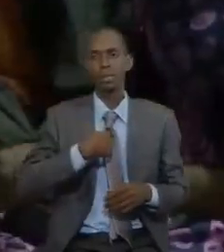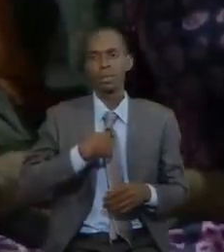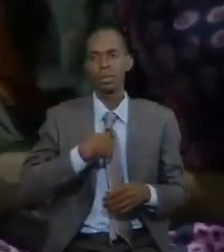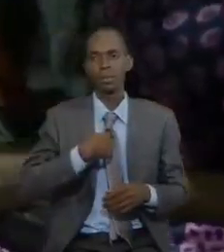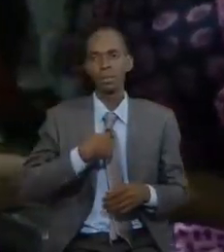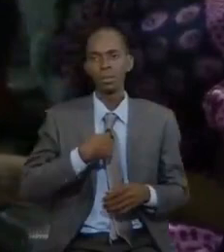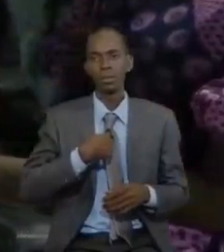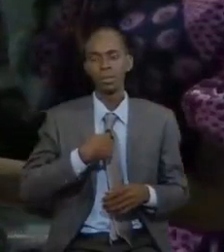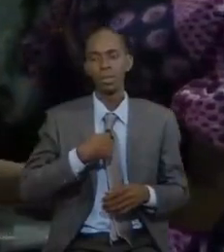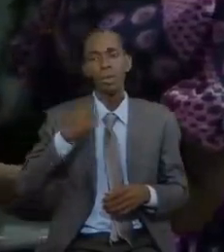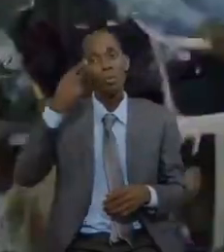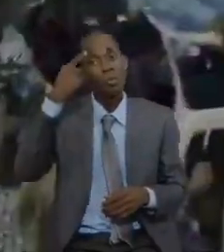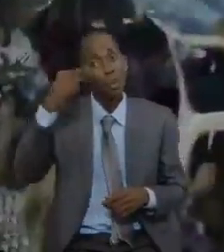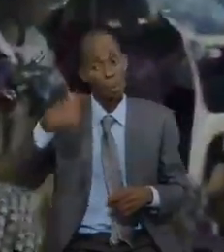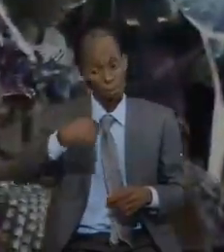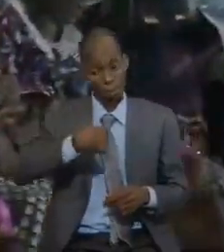For me.